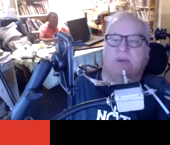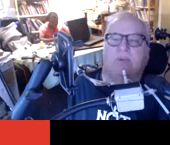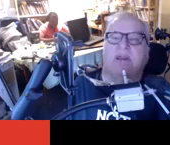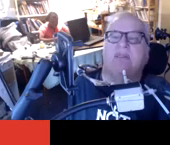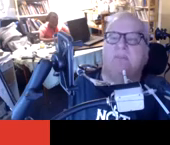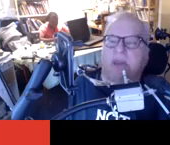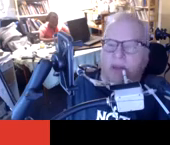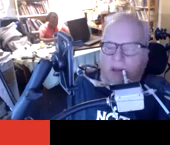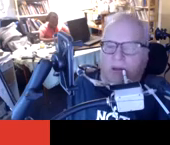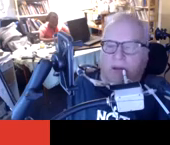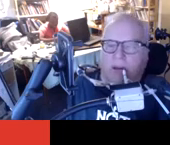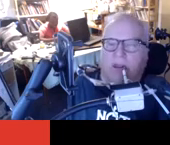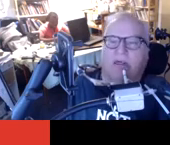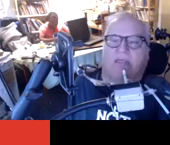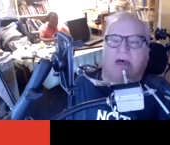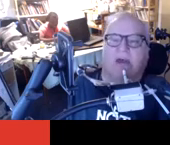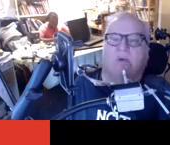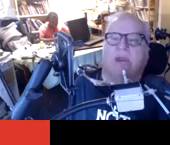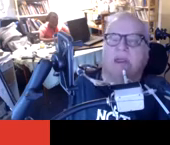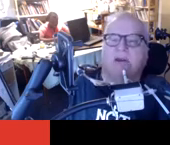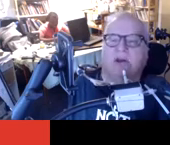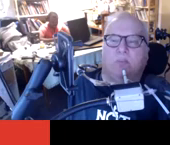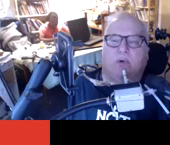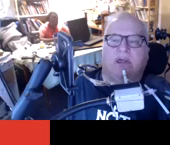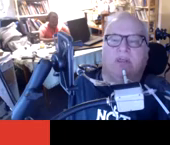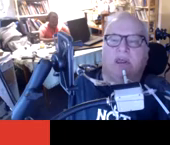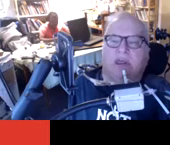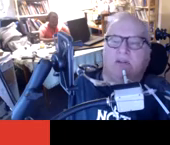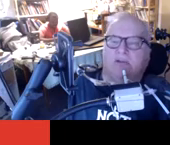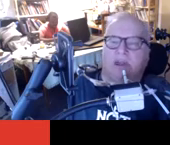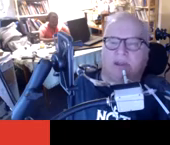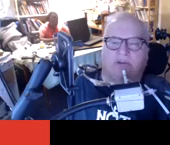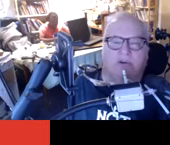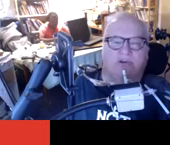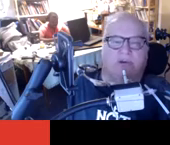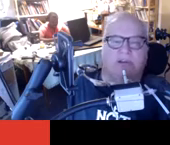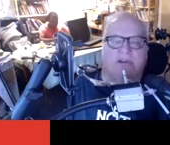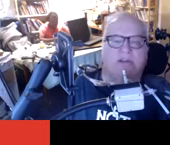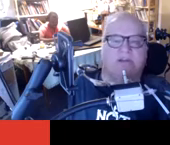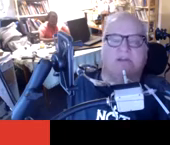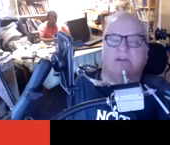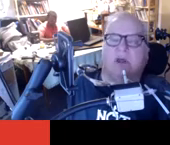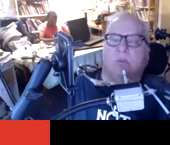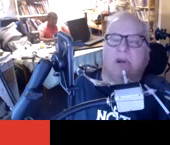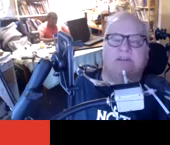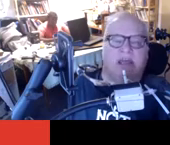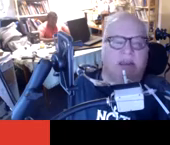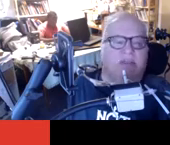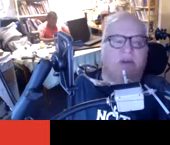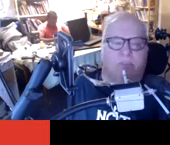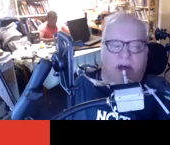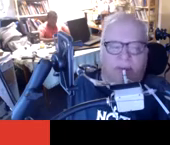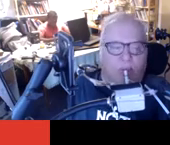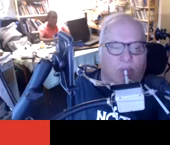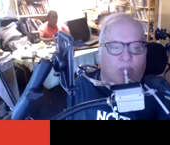class people in the media, that we end up with, it looks like a social consensus when it's